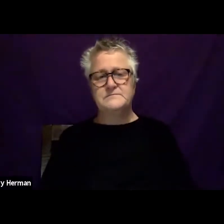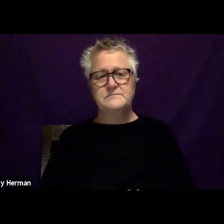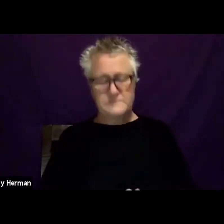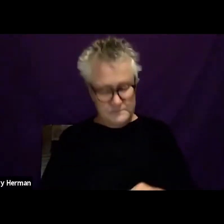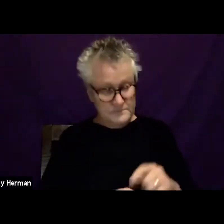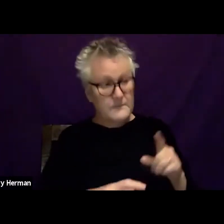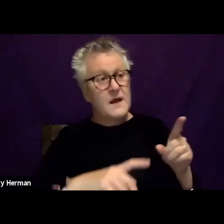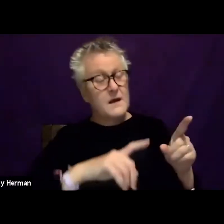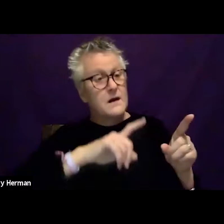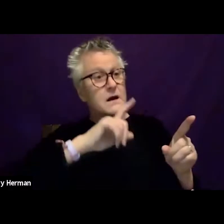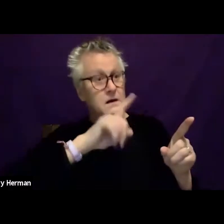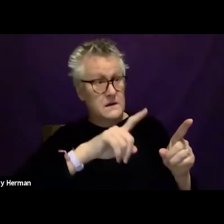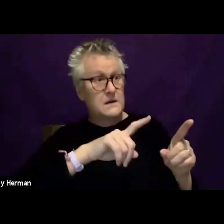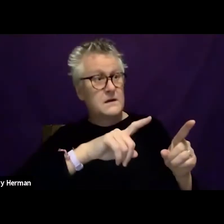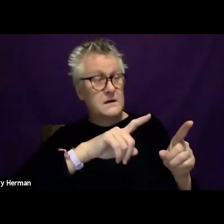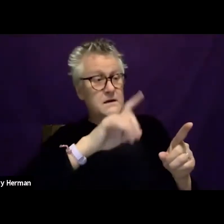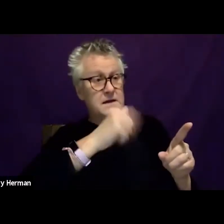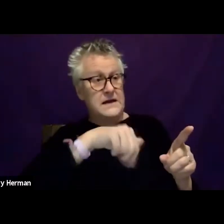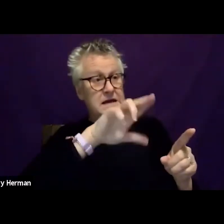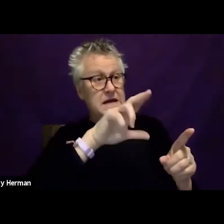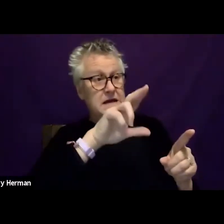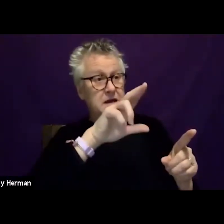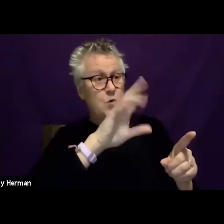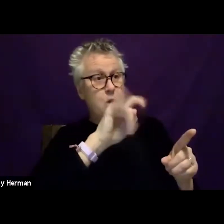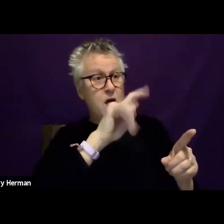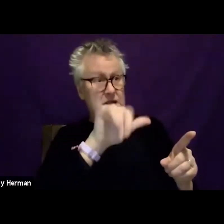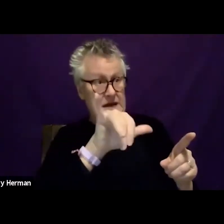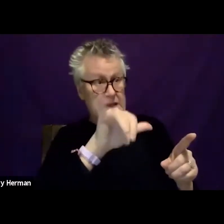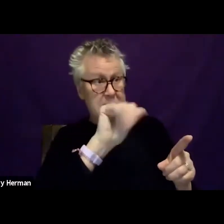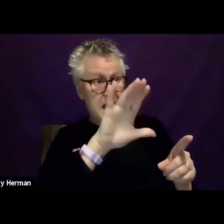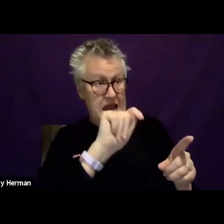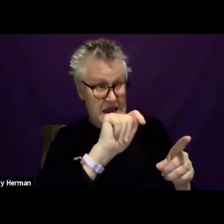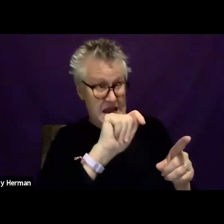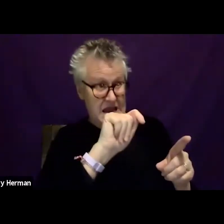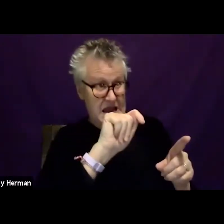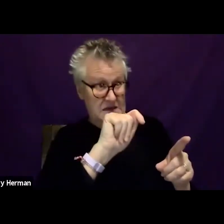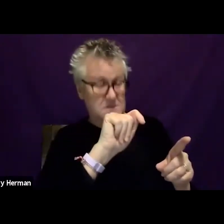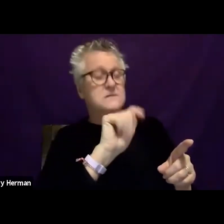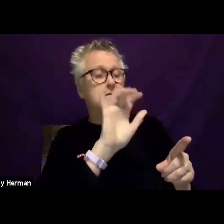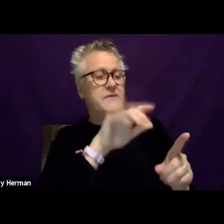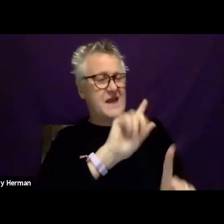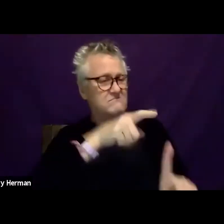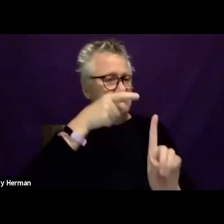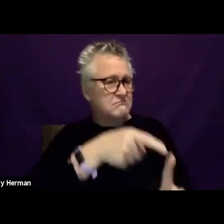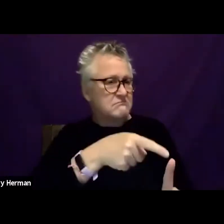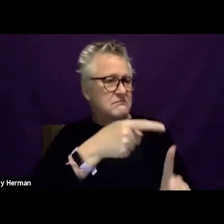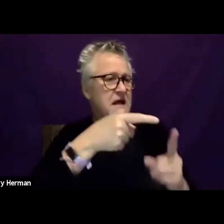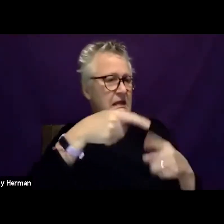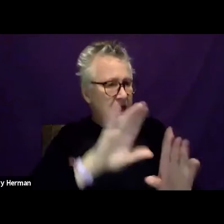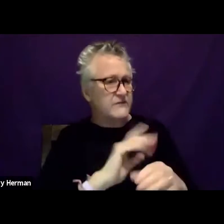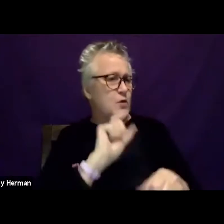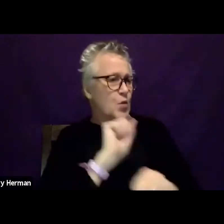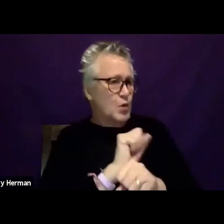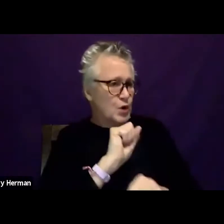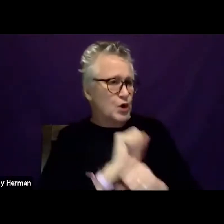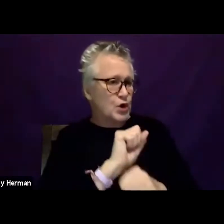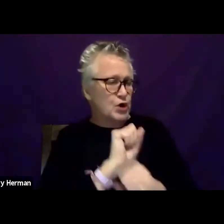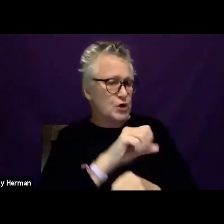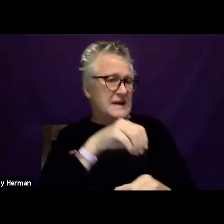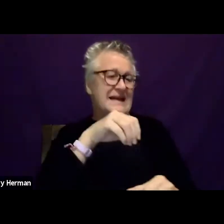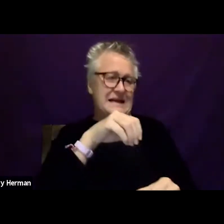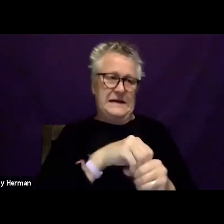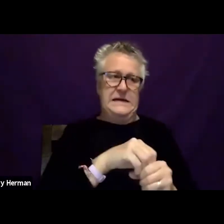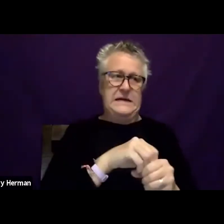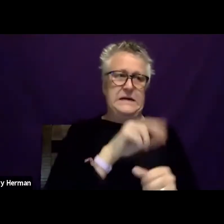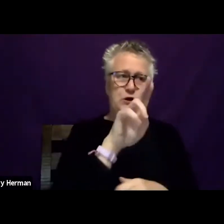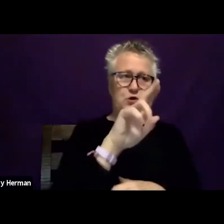great Equality Act that allows for work equality, etc. That I think in the UK, I'm